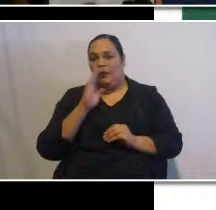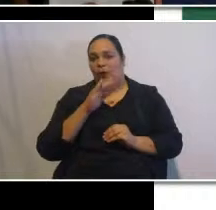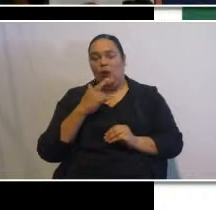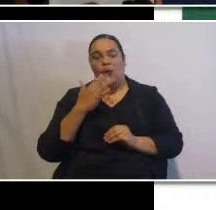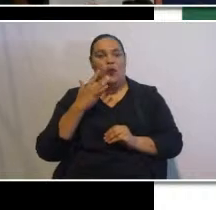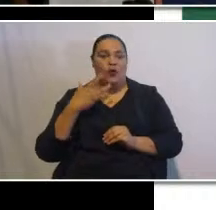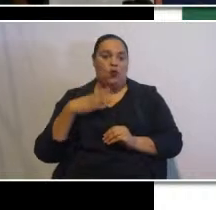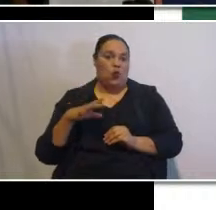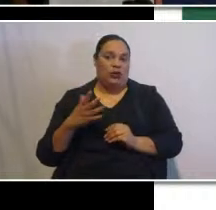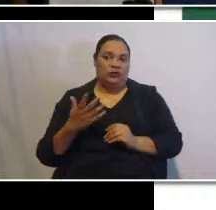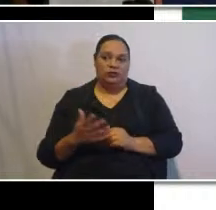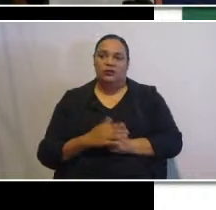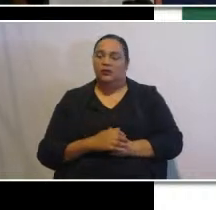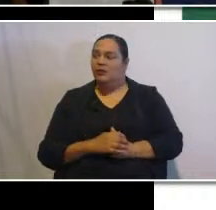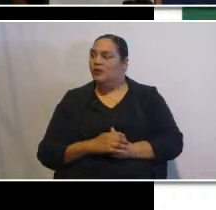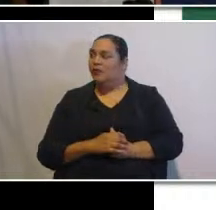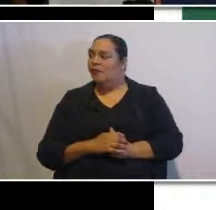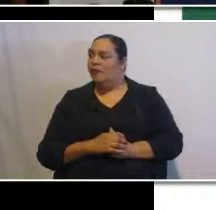it.